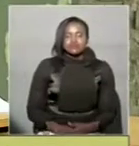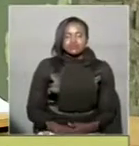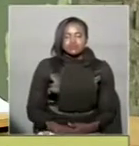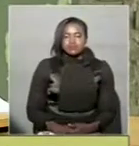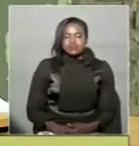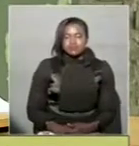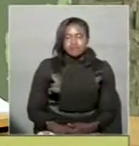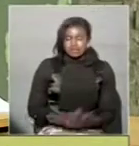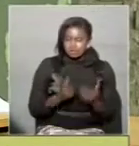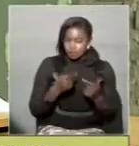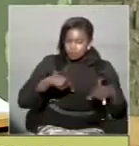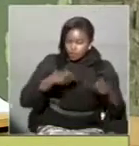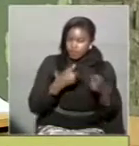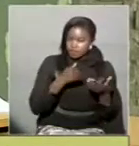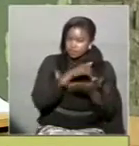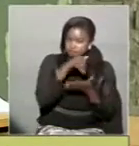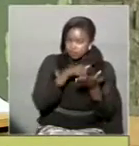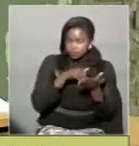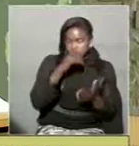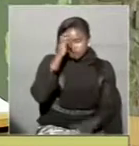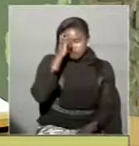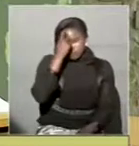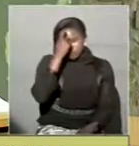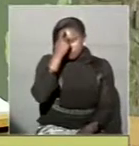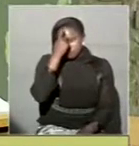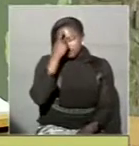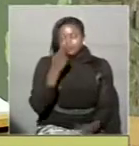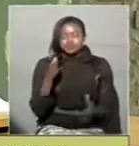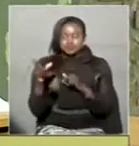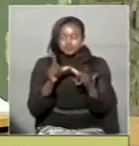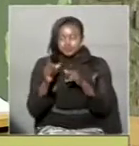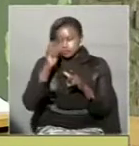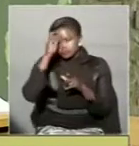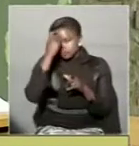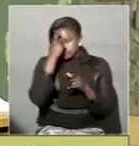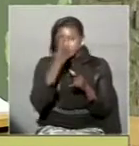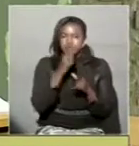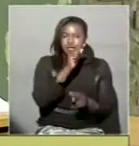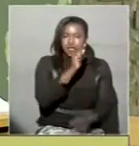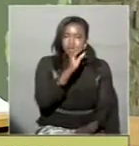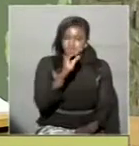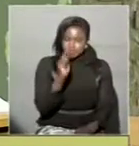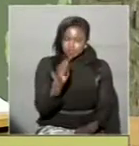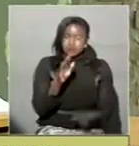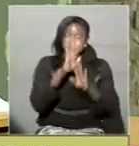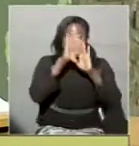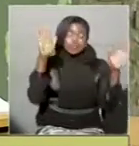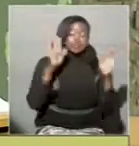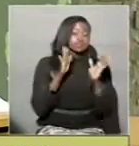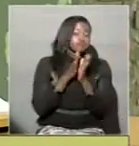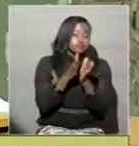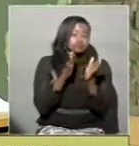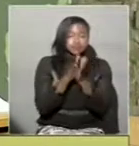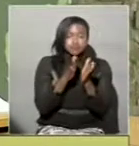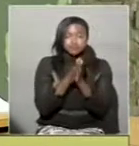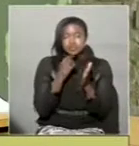different governments. We have the central government. The Local Government Act clearly spells out that